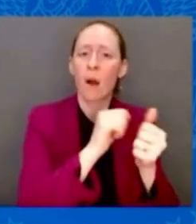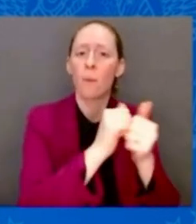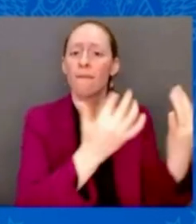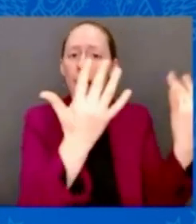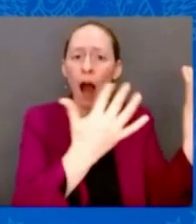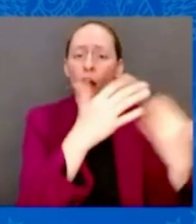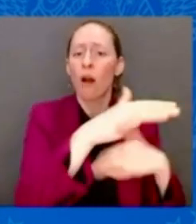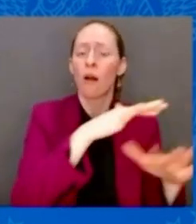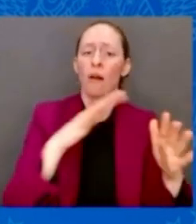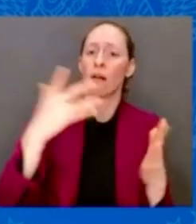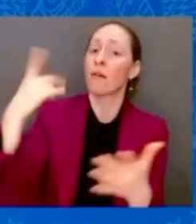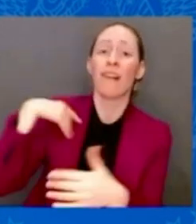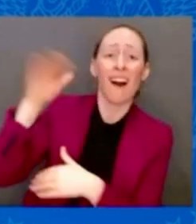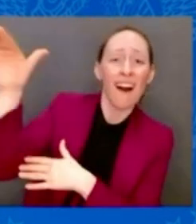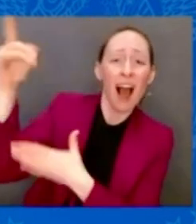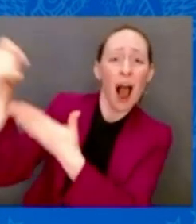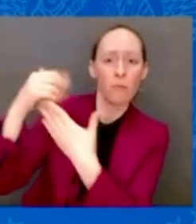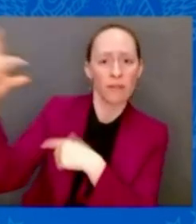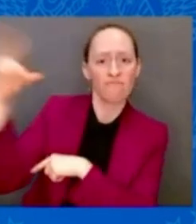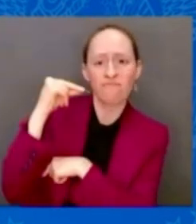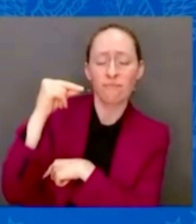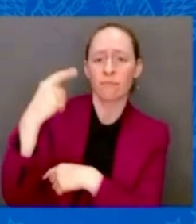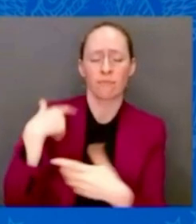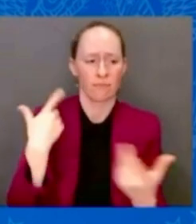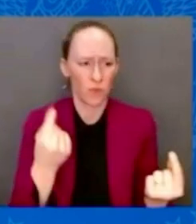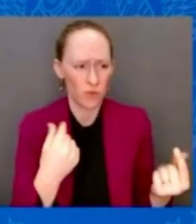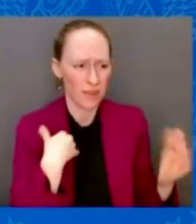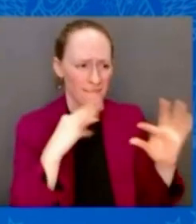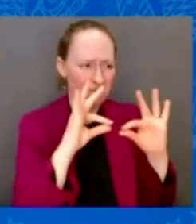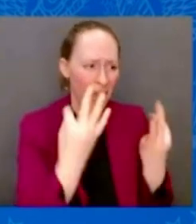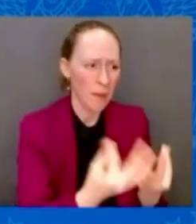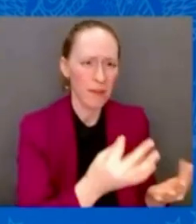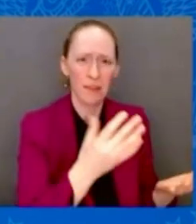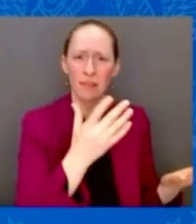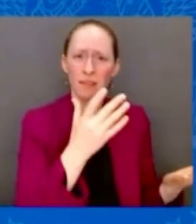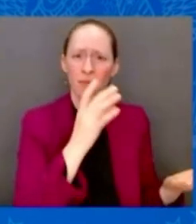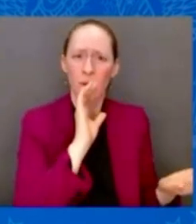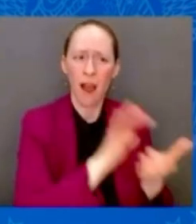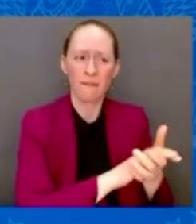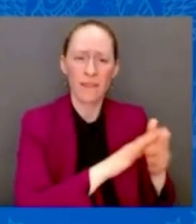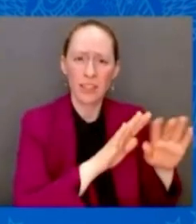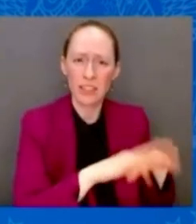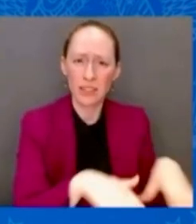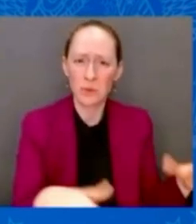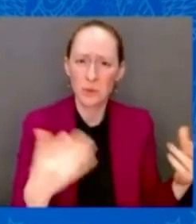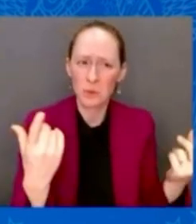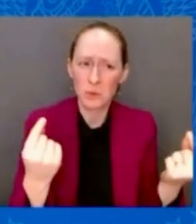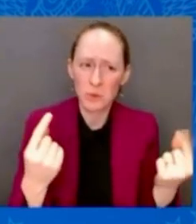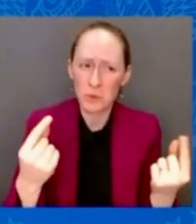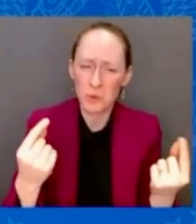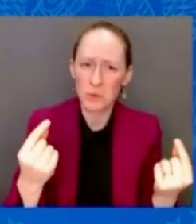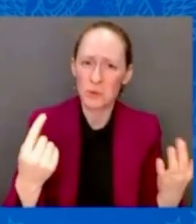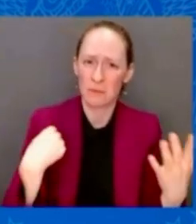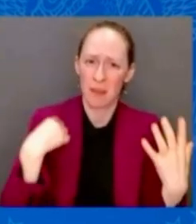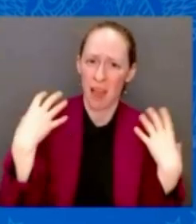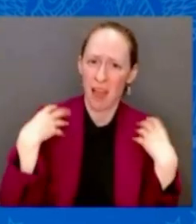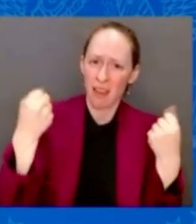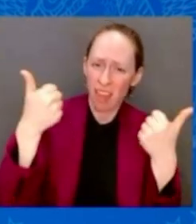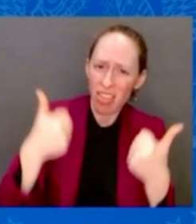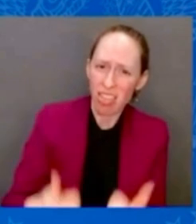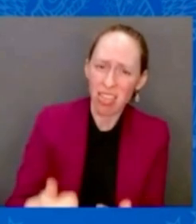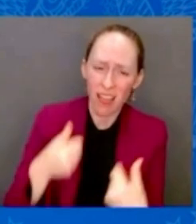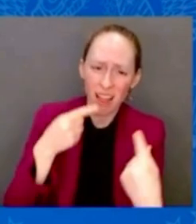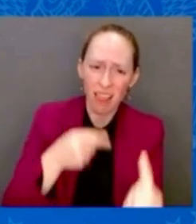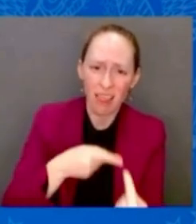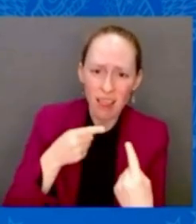Kenzie. For years, the government has denied federal firefighters presumptive coverage for cancer, heart, and lung diseases that we